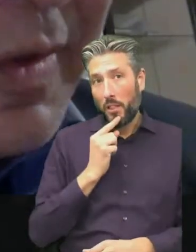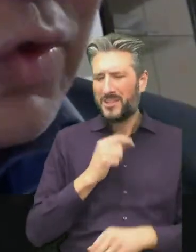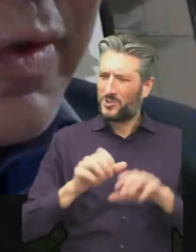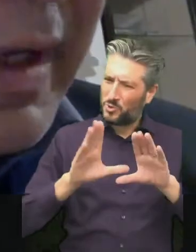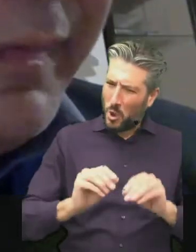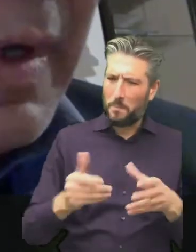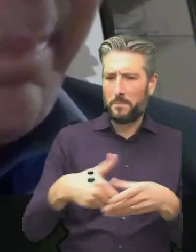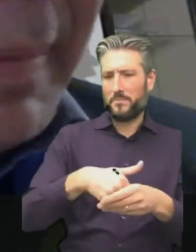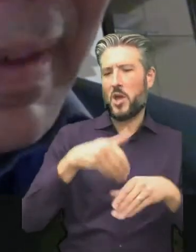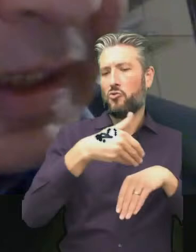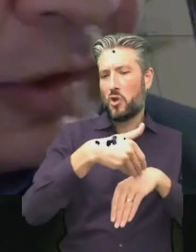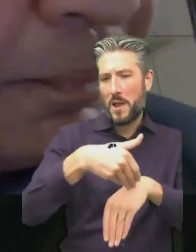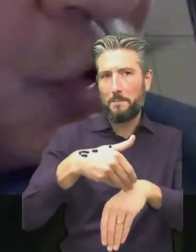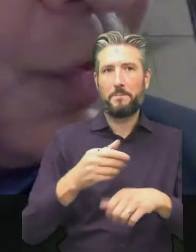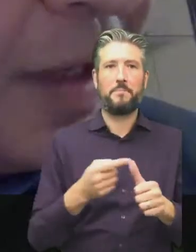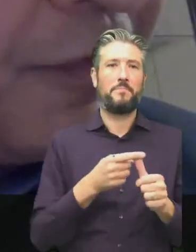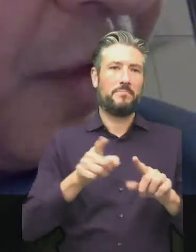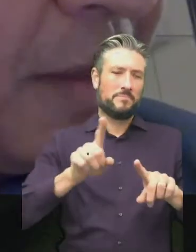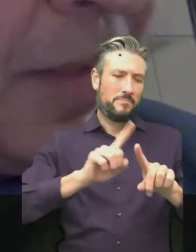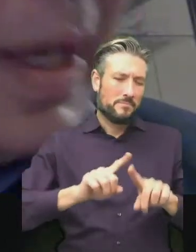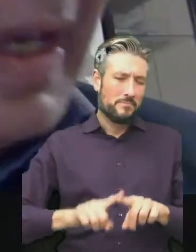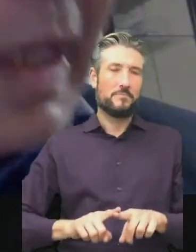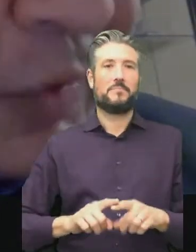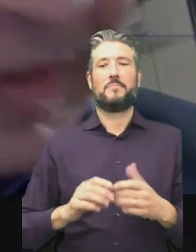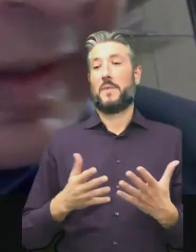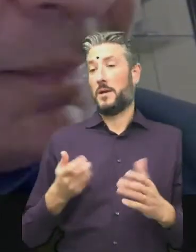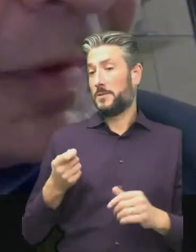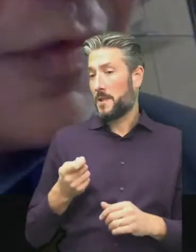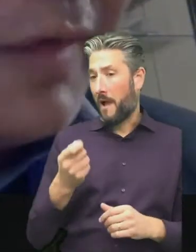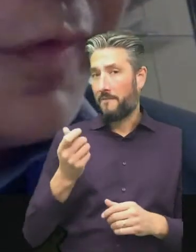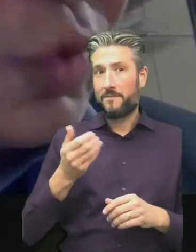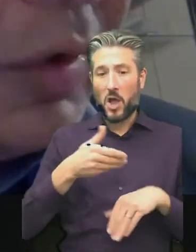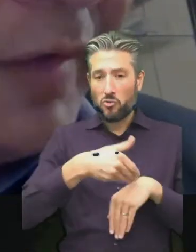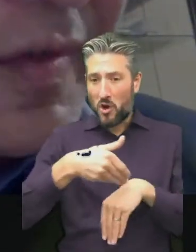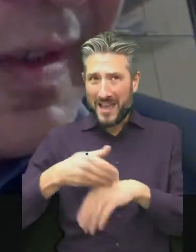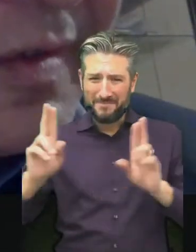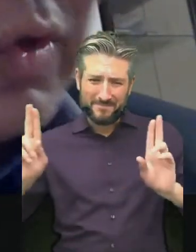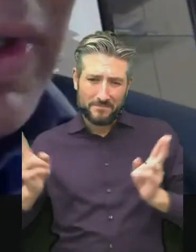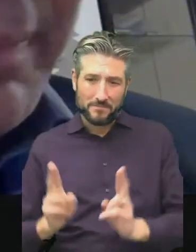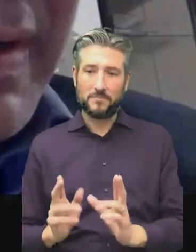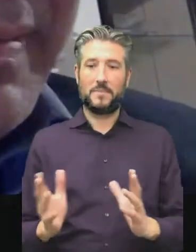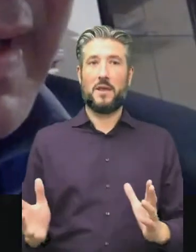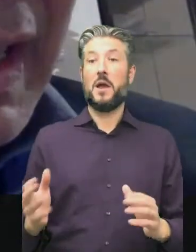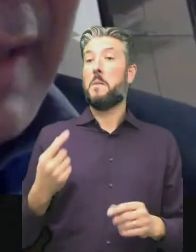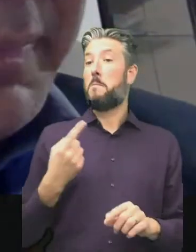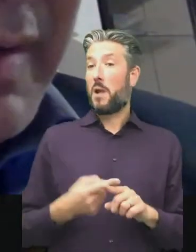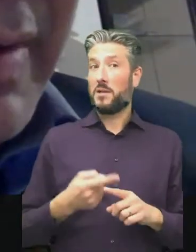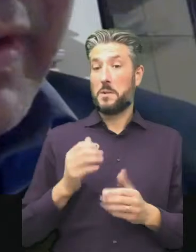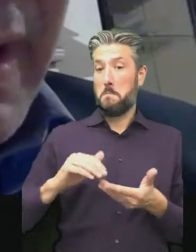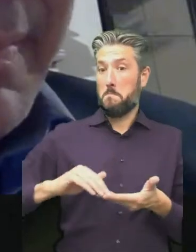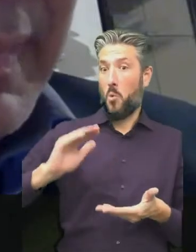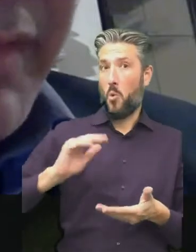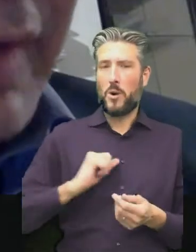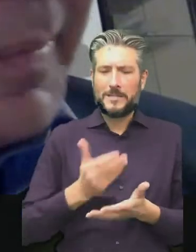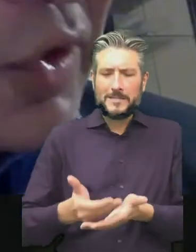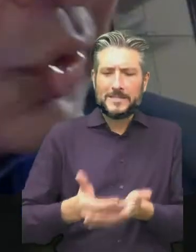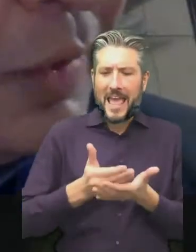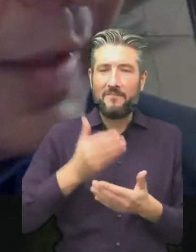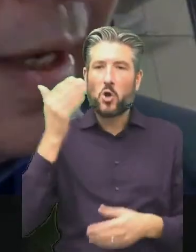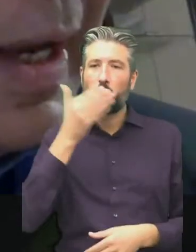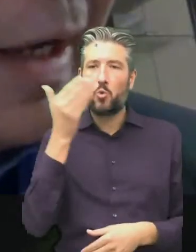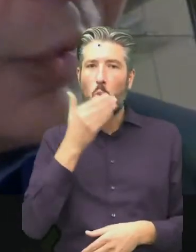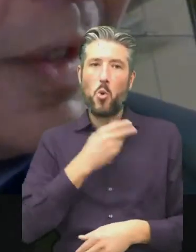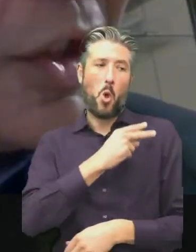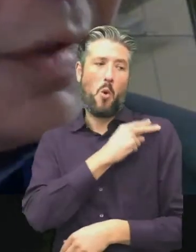reduction units to drive a public health approach to knife crime, increasing the number of safer school officers to help drive down knife crime in